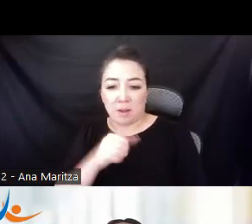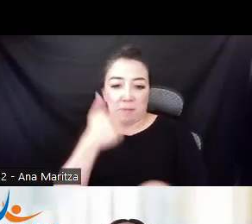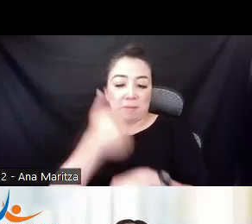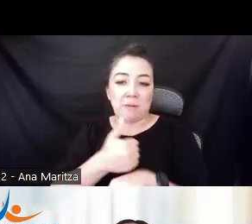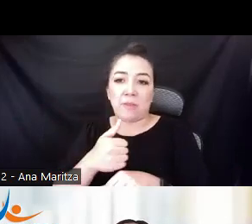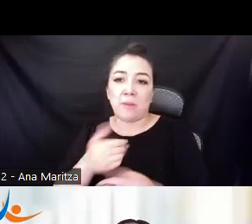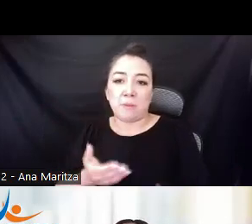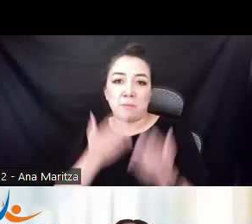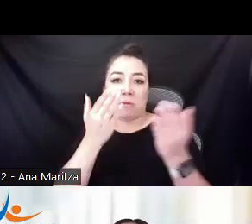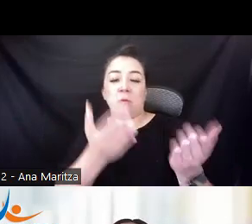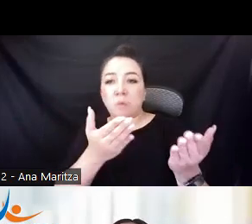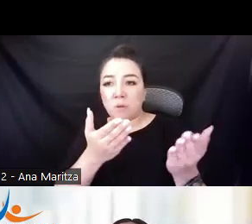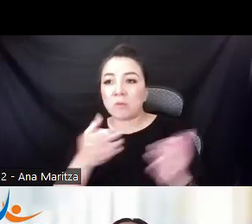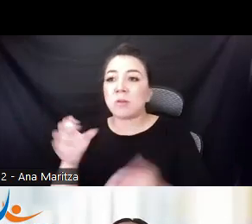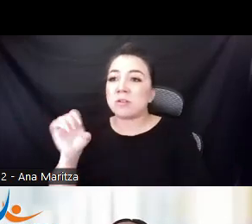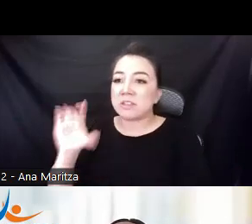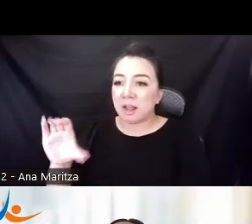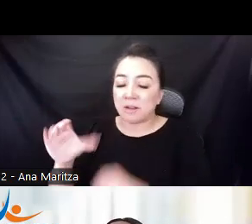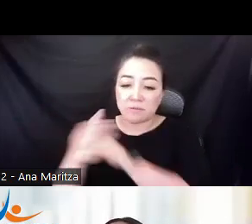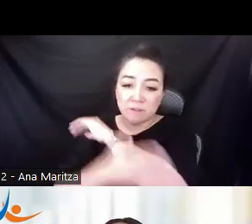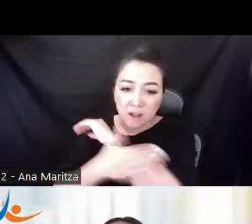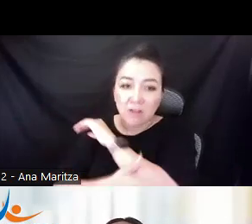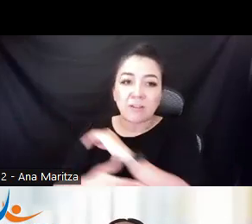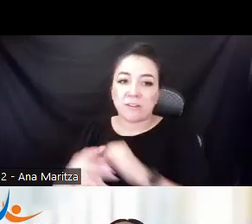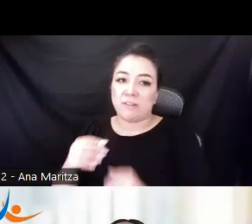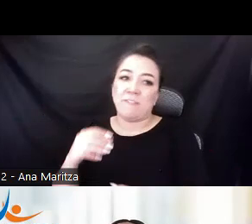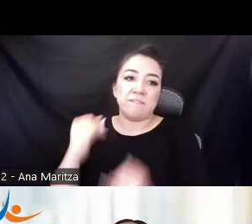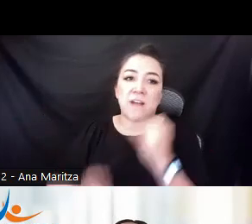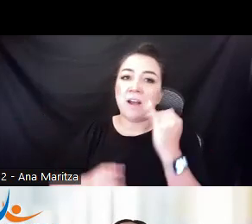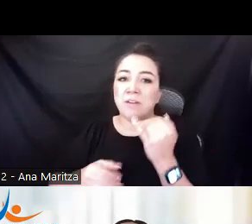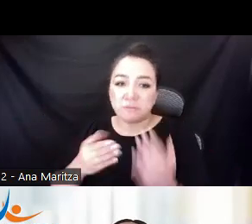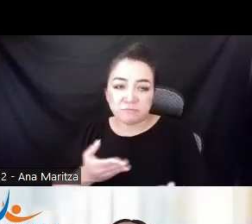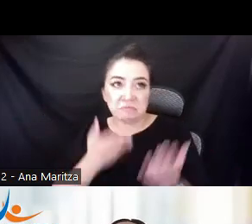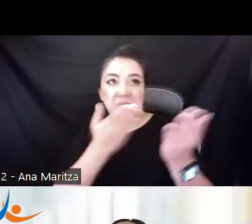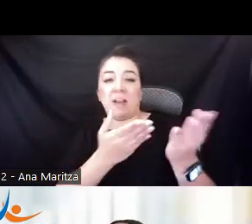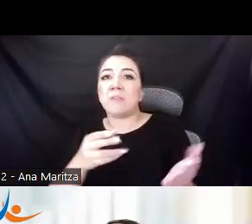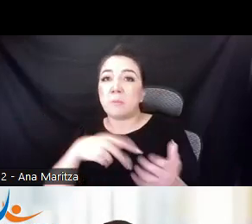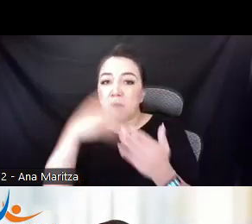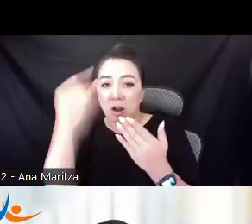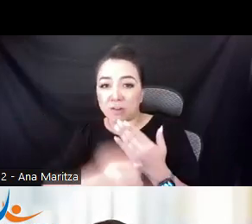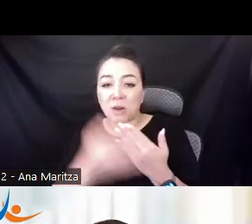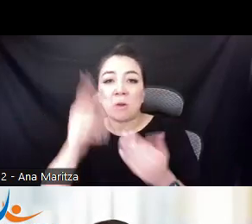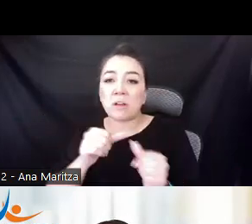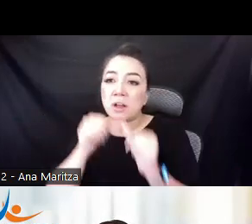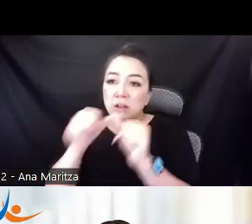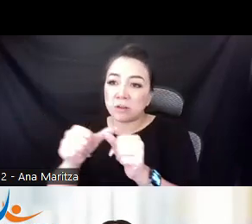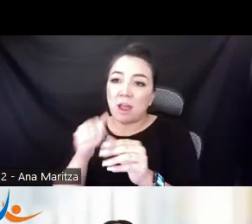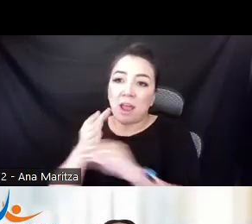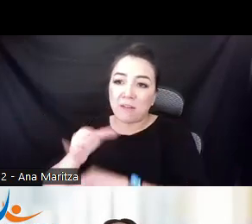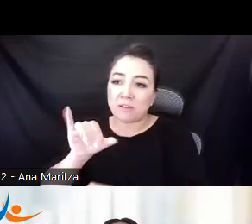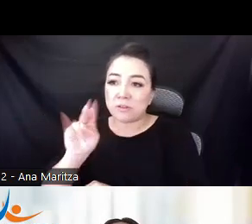proposal. So Sacramento County is currently working on this final deliverable that will decide whether or not the project will continue past June 30th